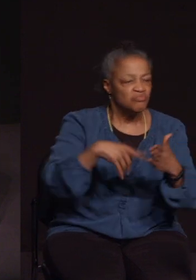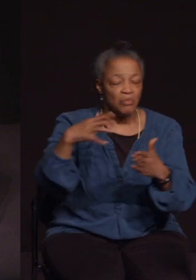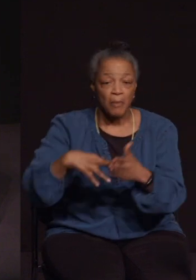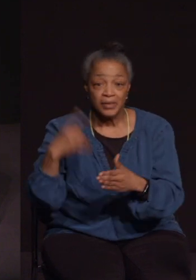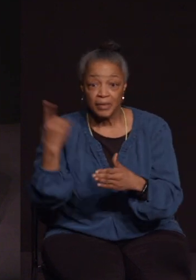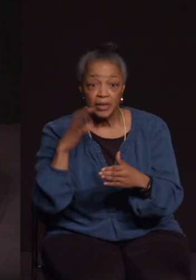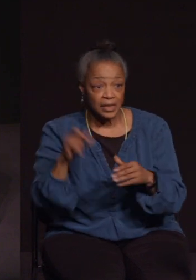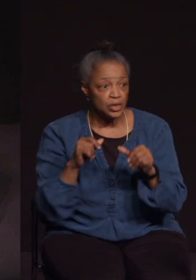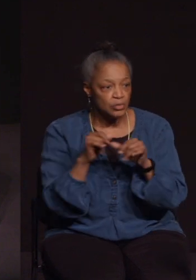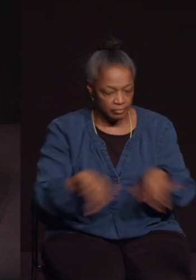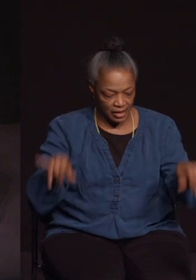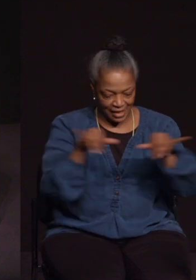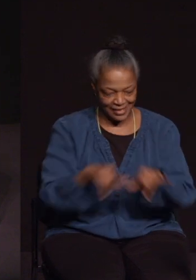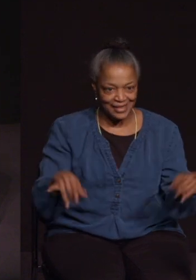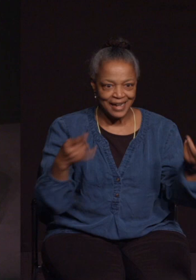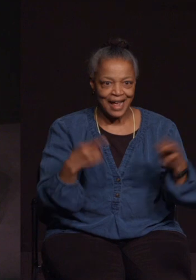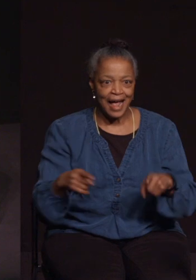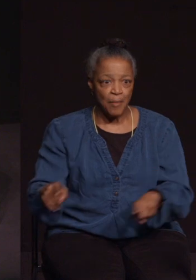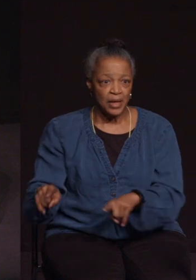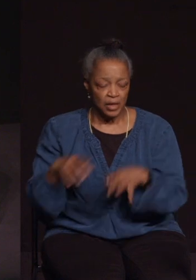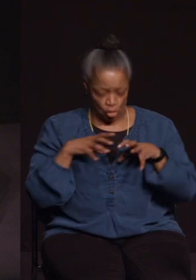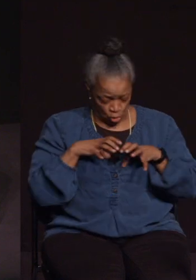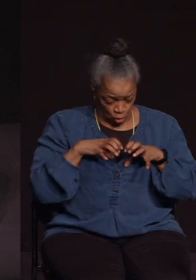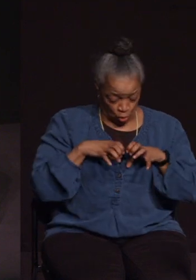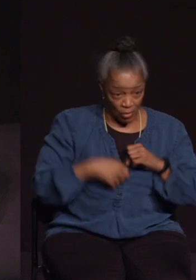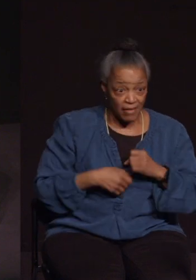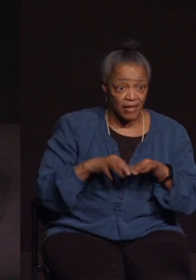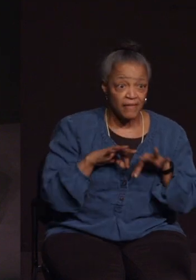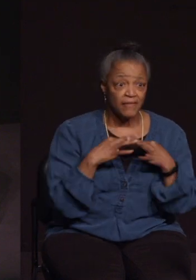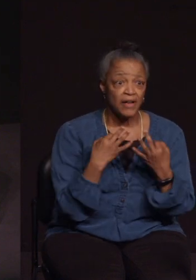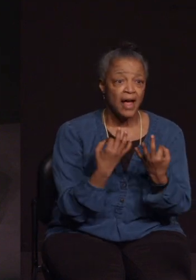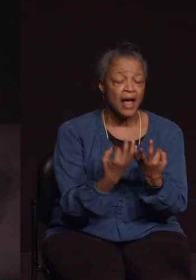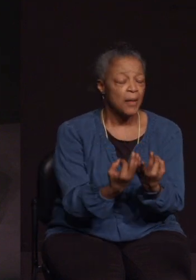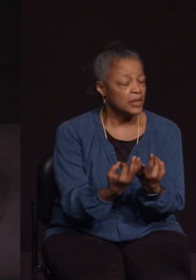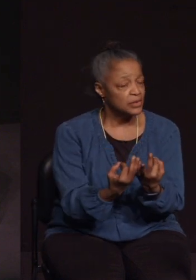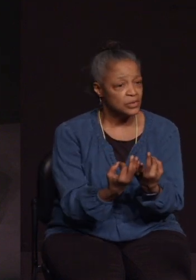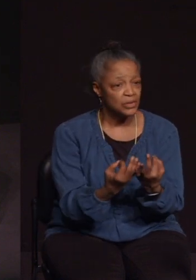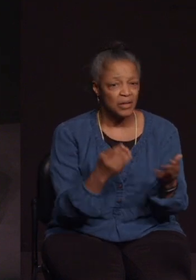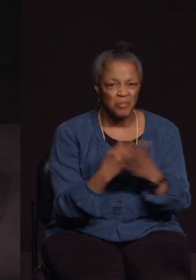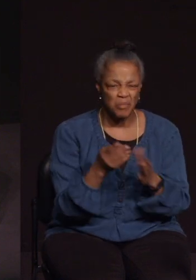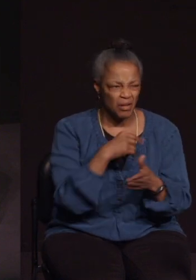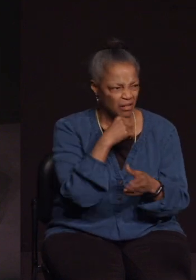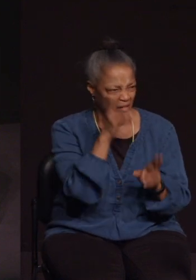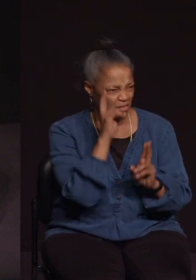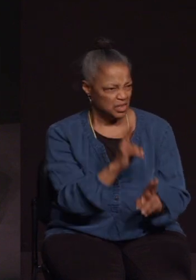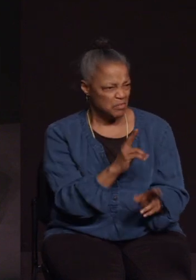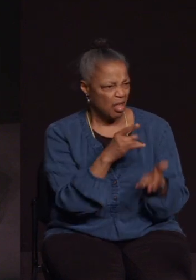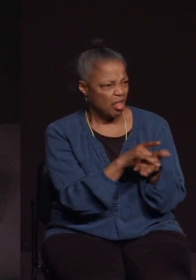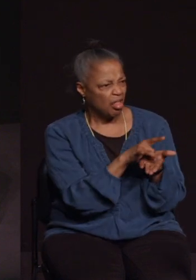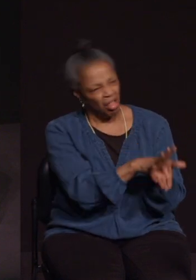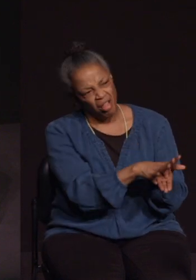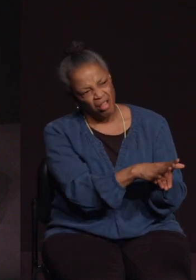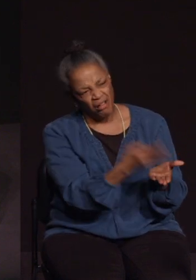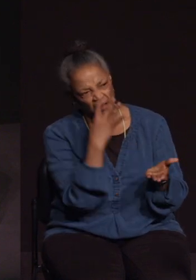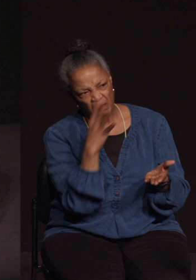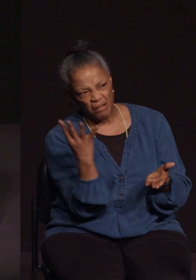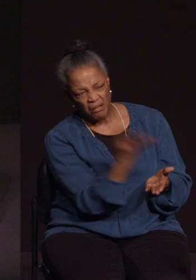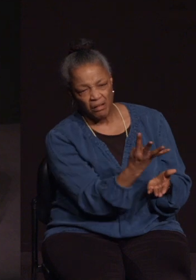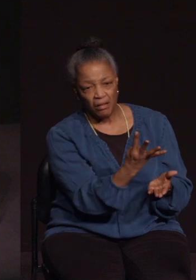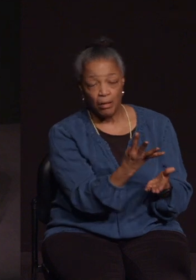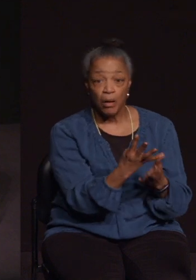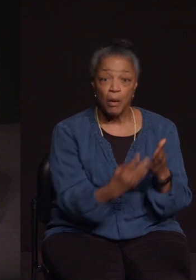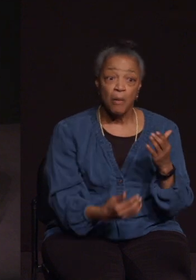to consistently happen because grieving families are constantly disrespected, disregarded, and most of